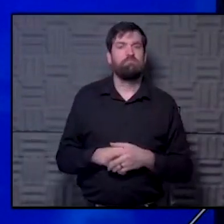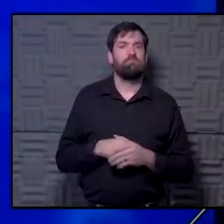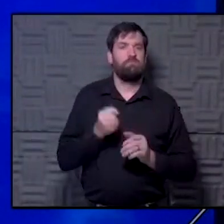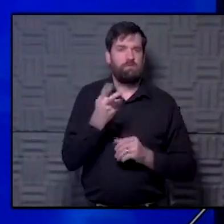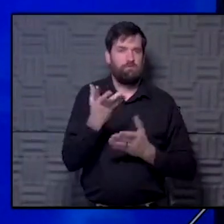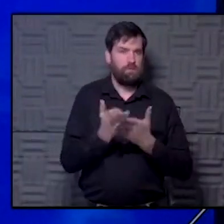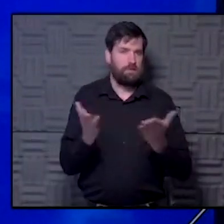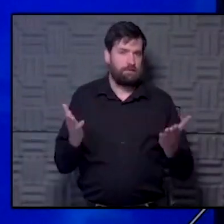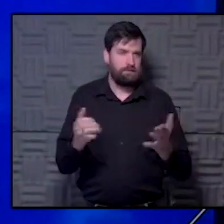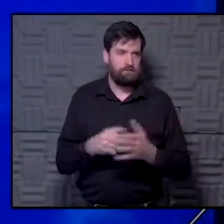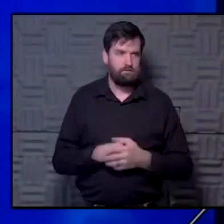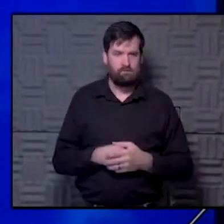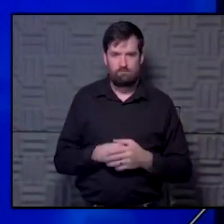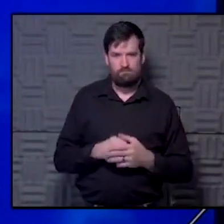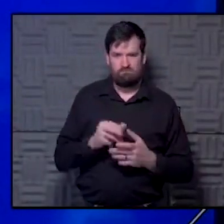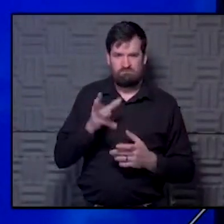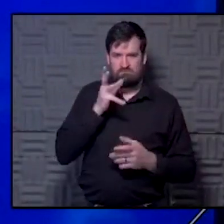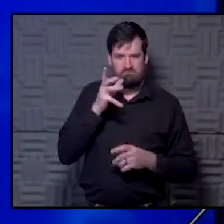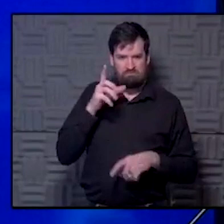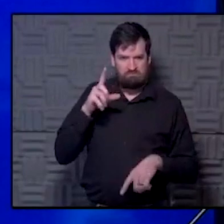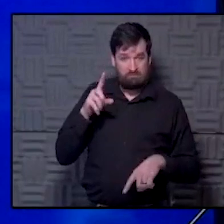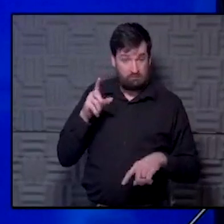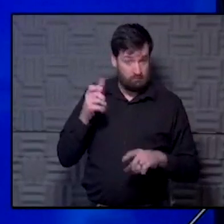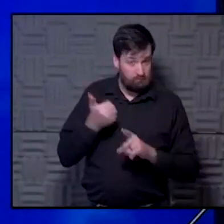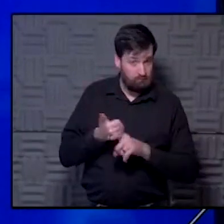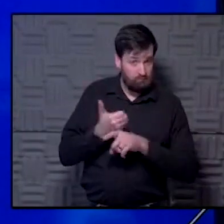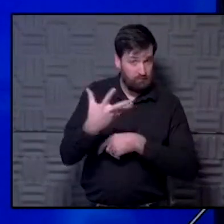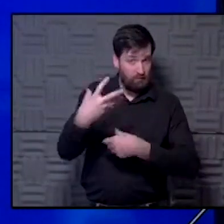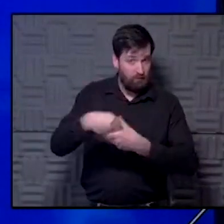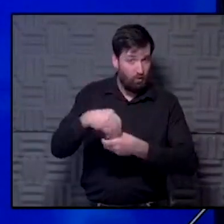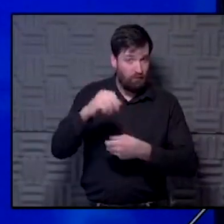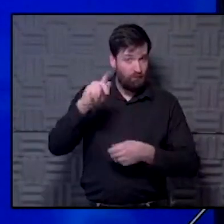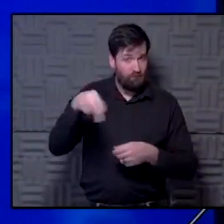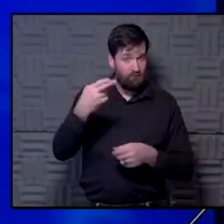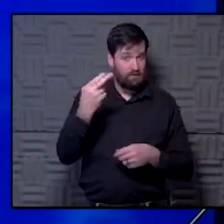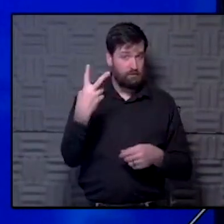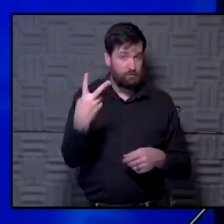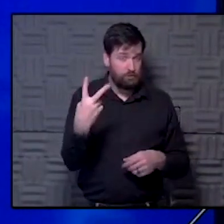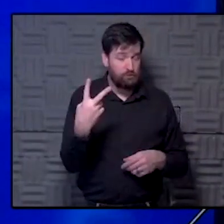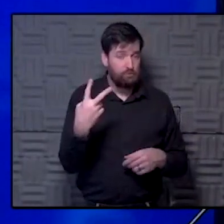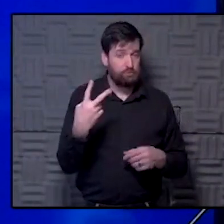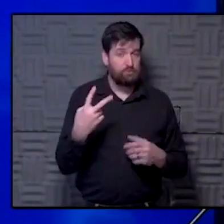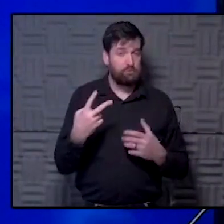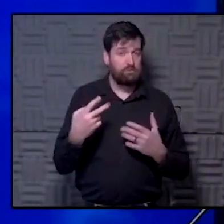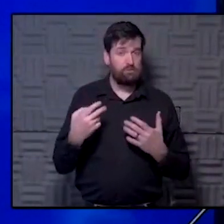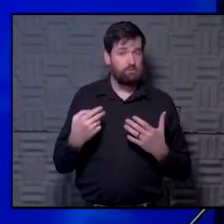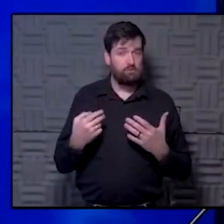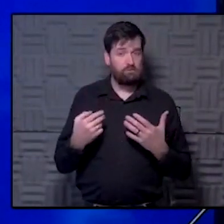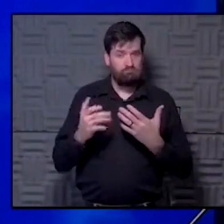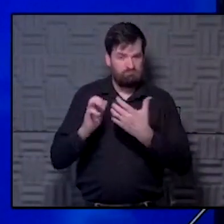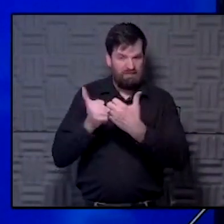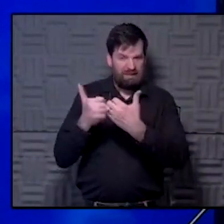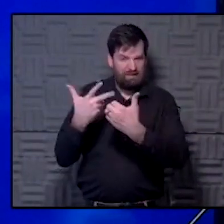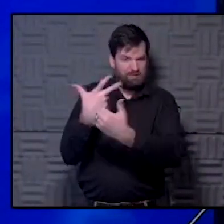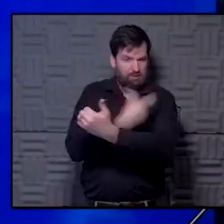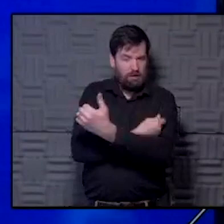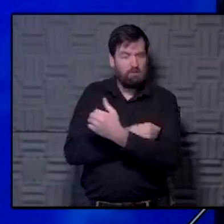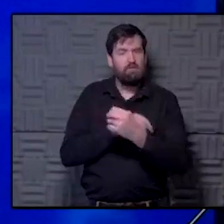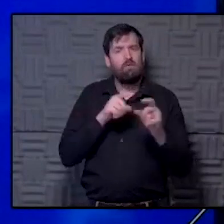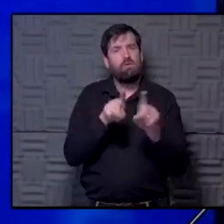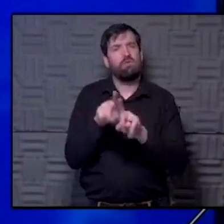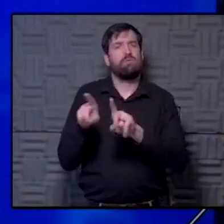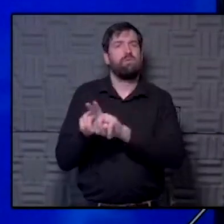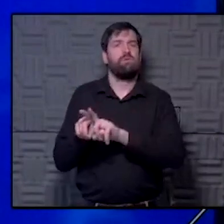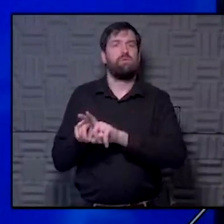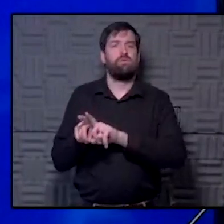things here. Why can't mom, will she be in phase 2 and how can she get a shot? The other thing